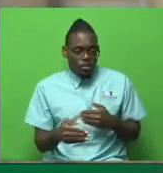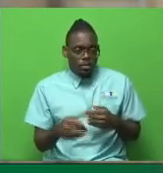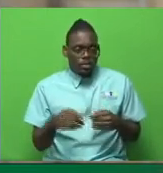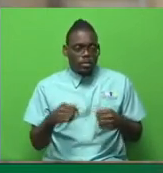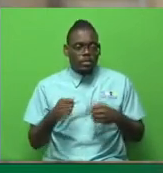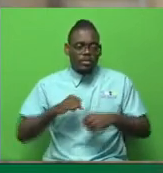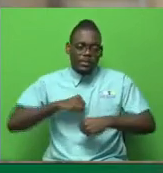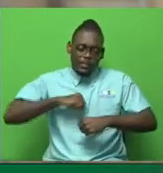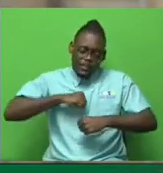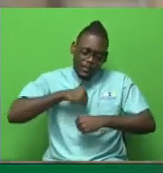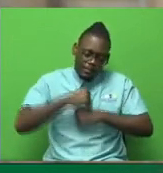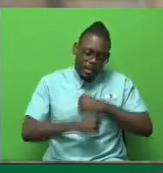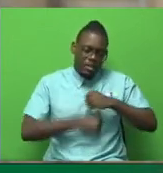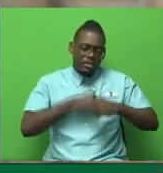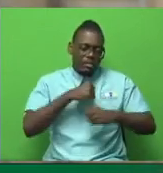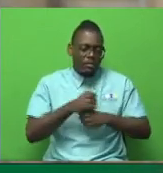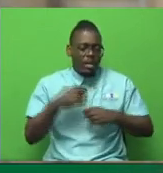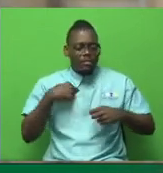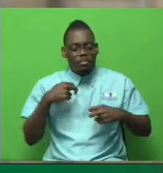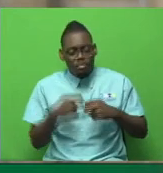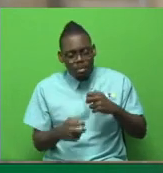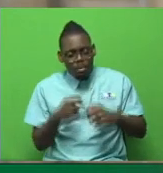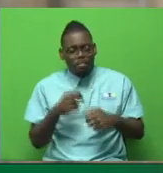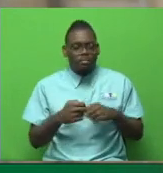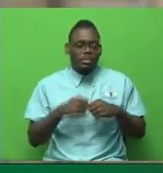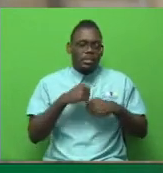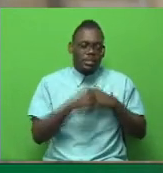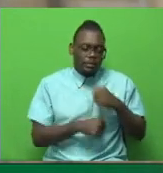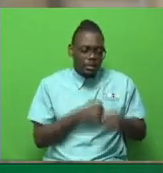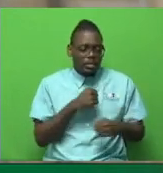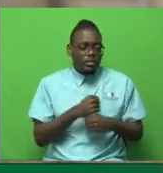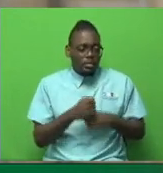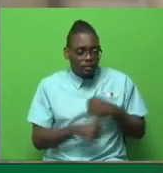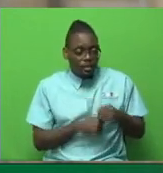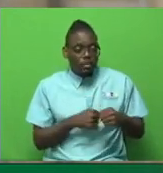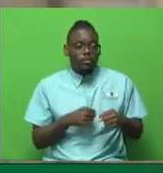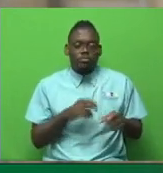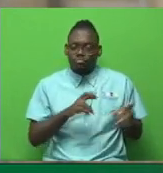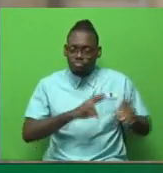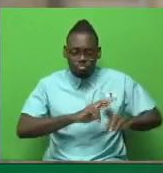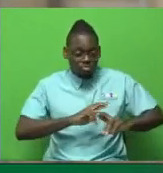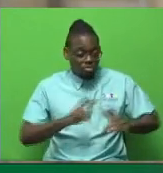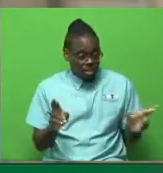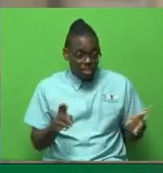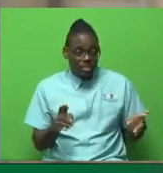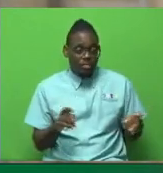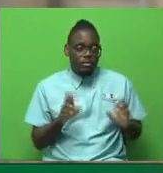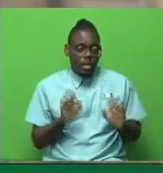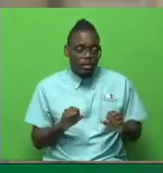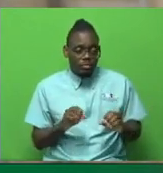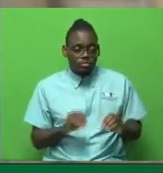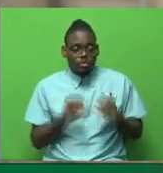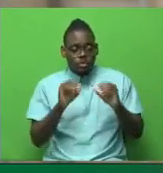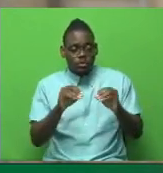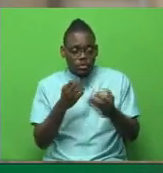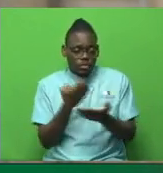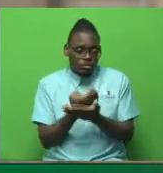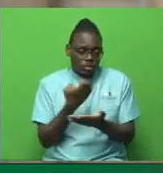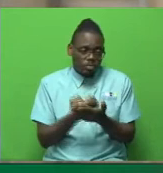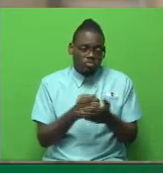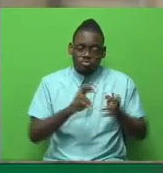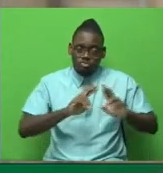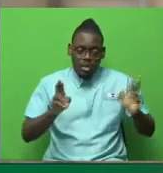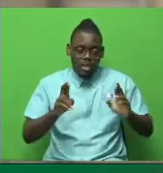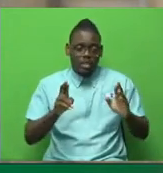we have set the stage for this economy for a takeoff that we have been predicting for several years I've